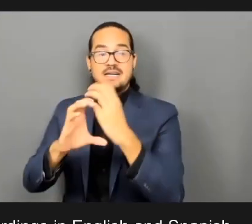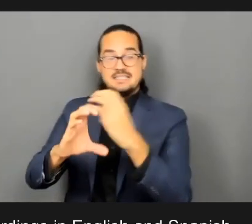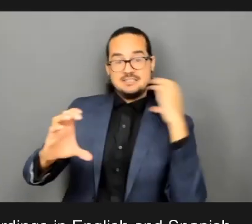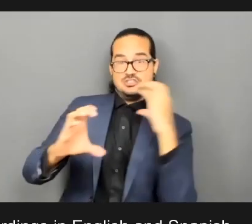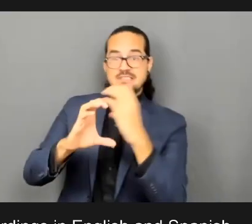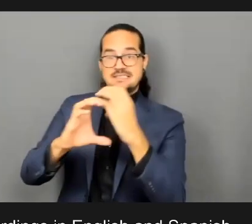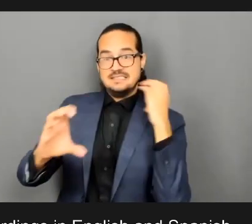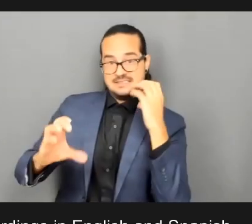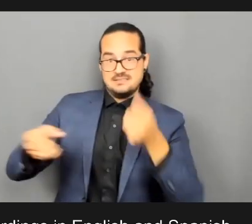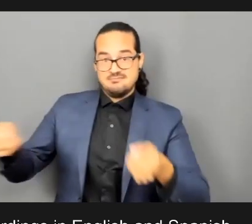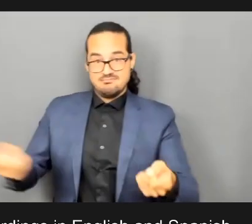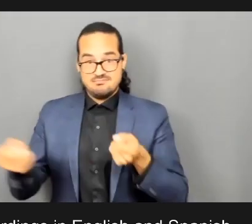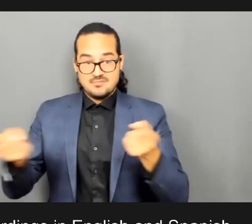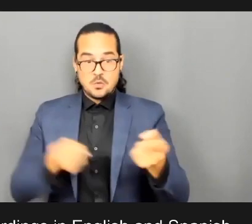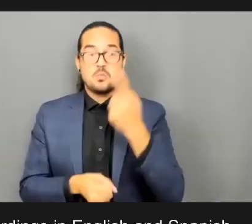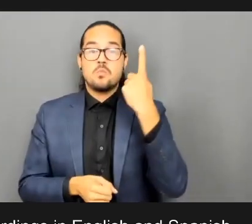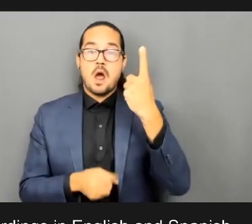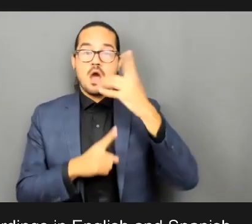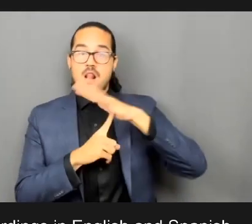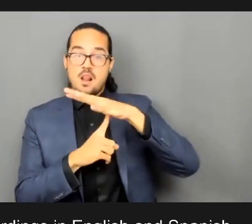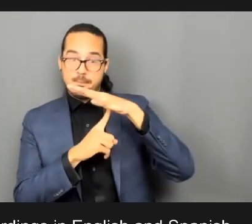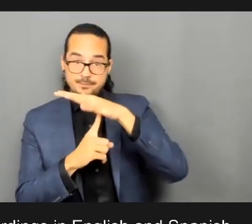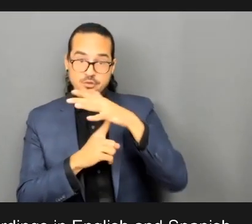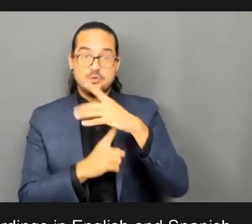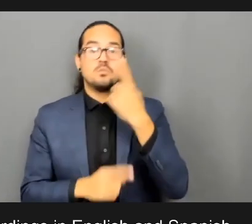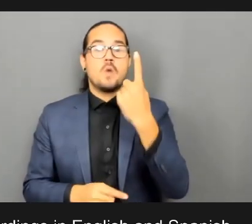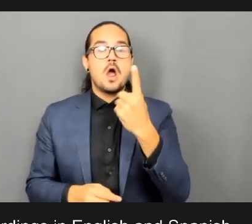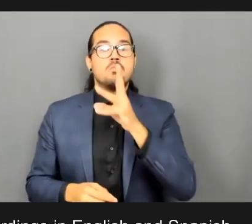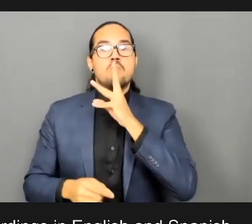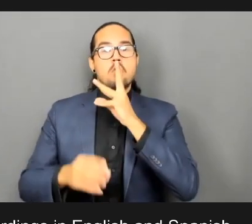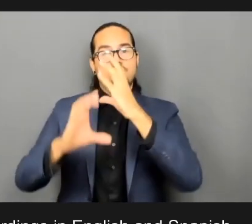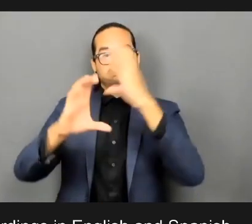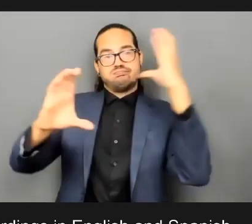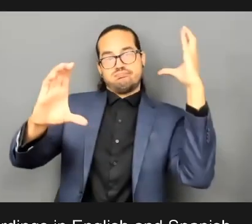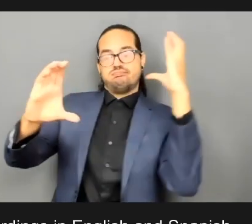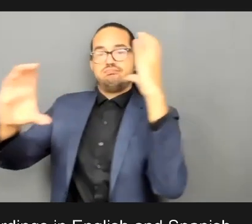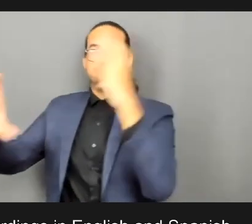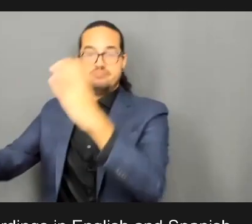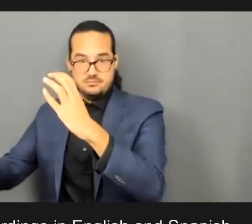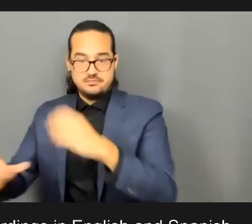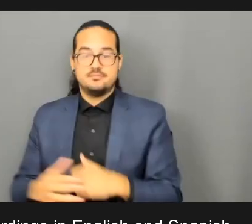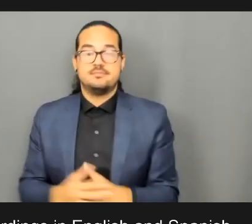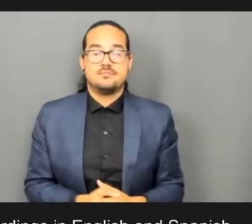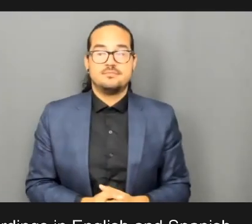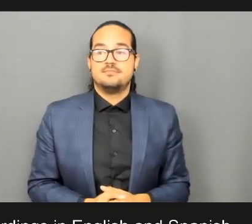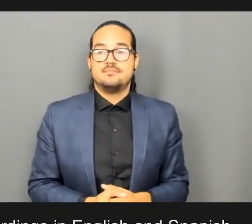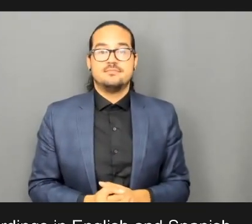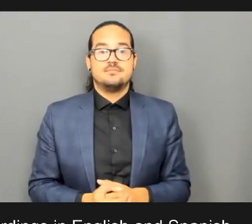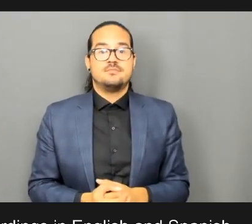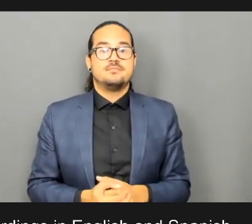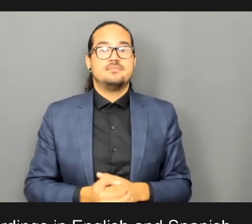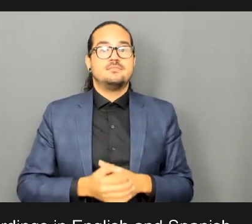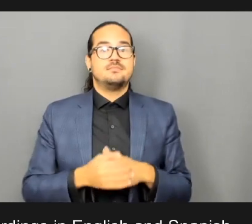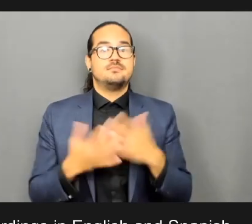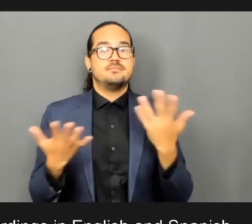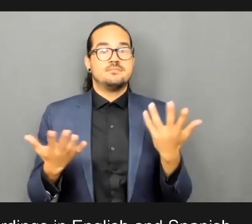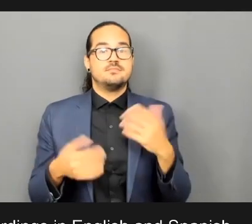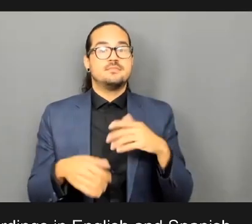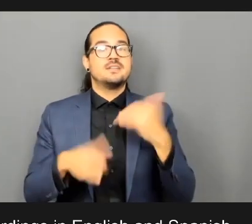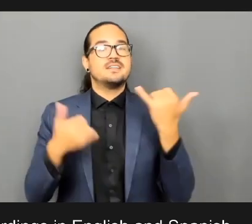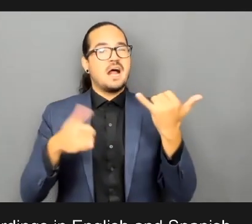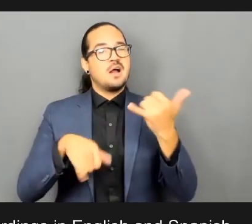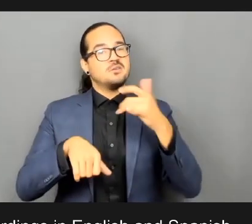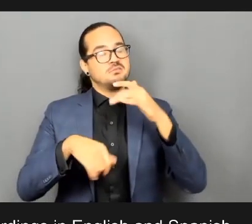tender. Also, things are starting to wind down, and so we're going to be having these